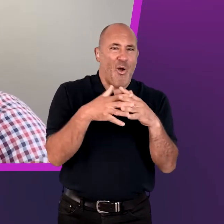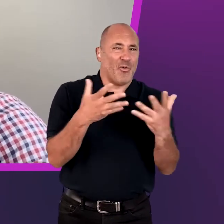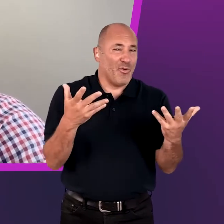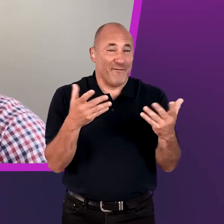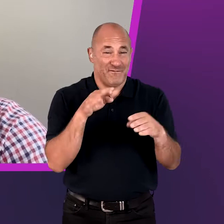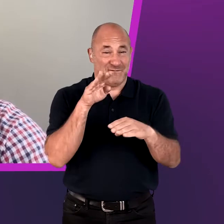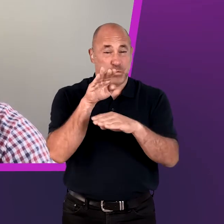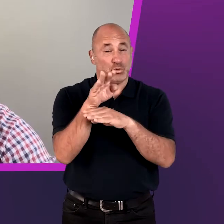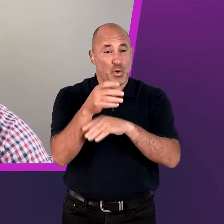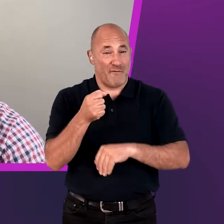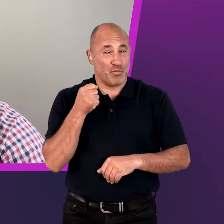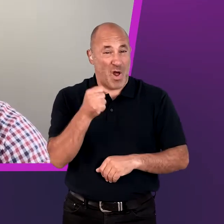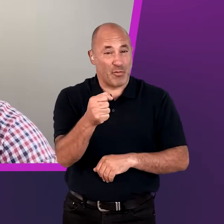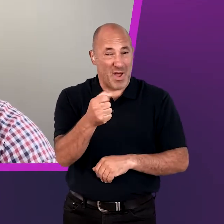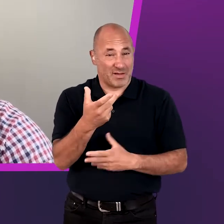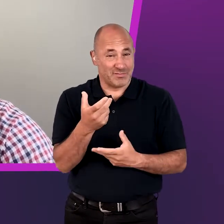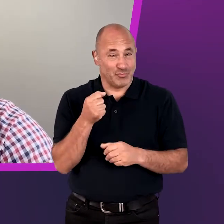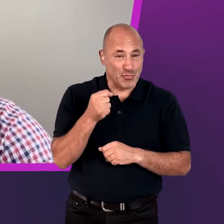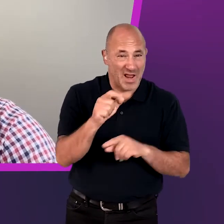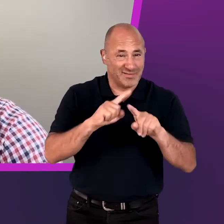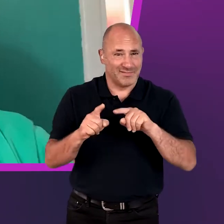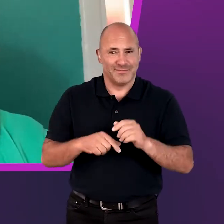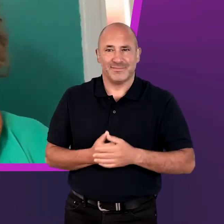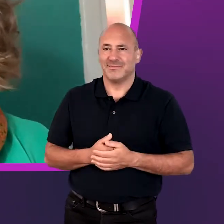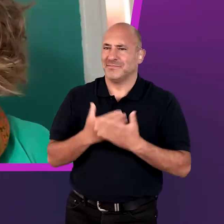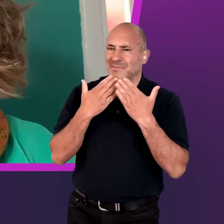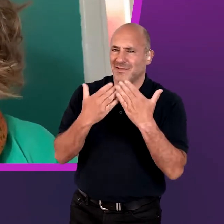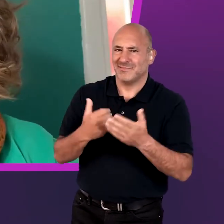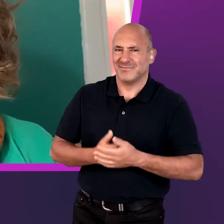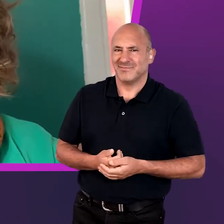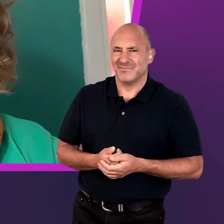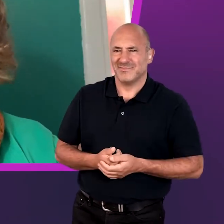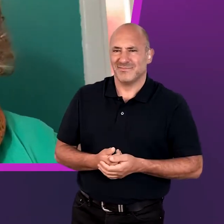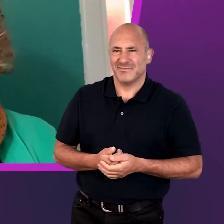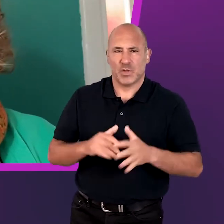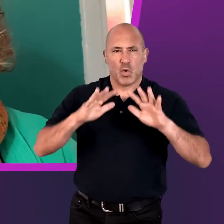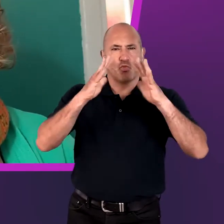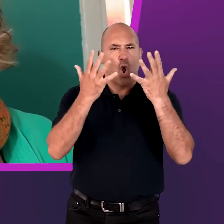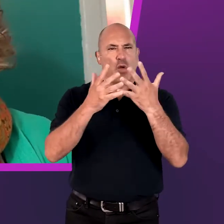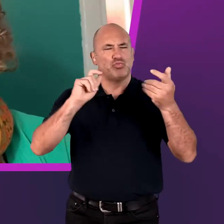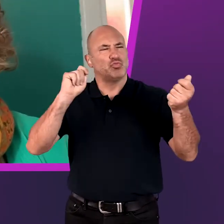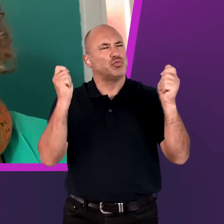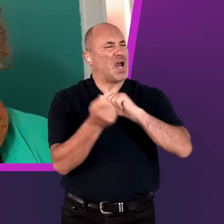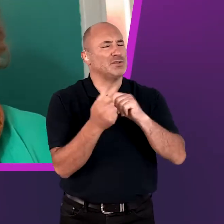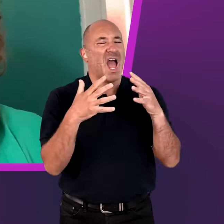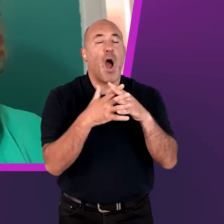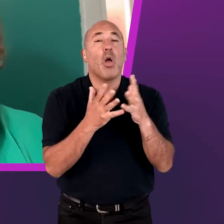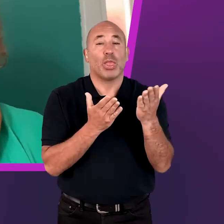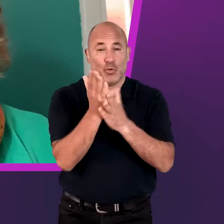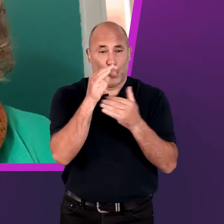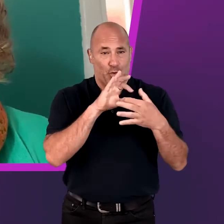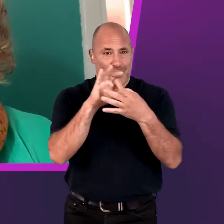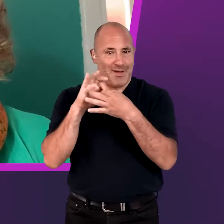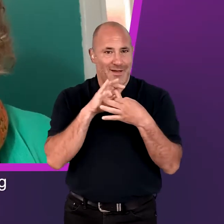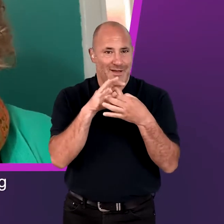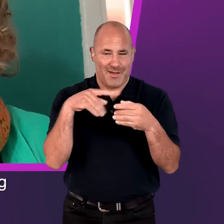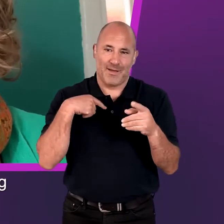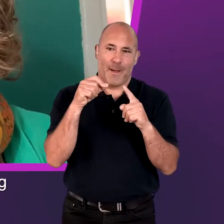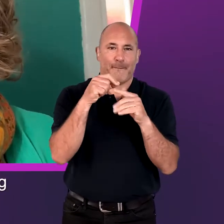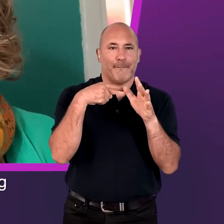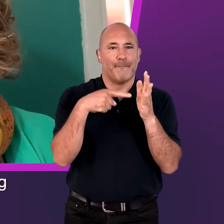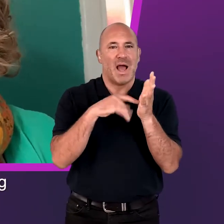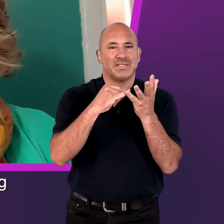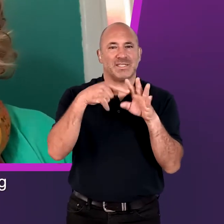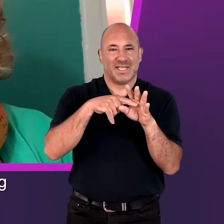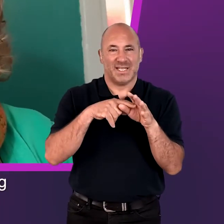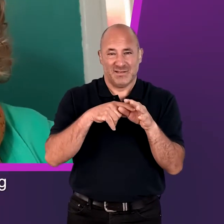massive impact on the way and the future of railway transport. Thanks, Yusuf. Changing the world is all about collaboration. I'm